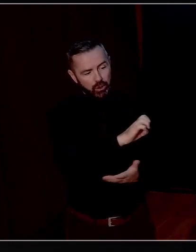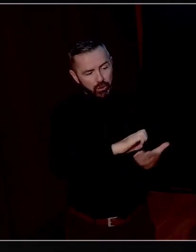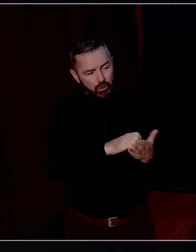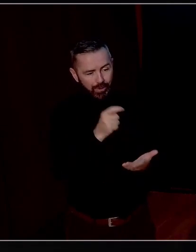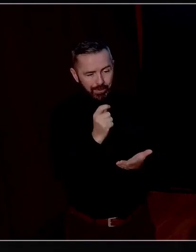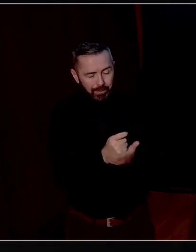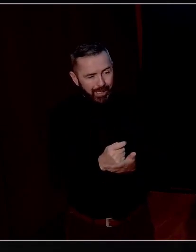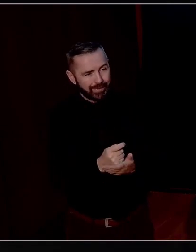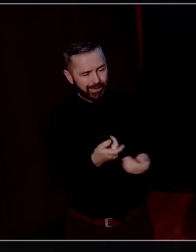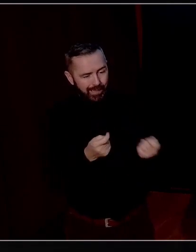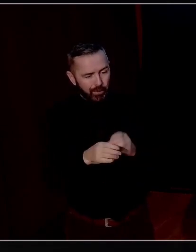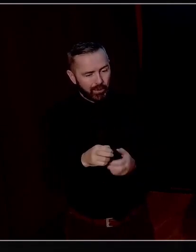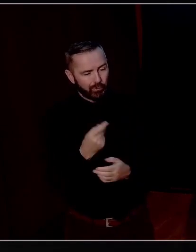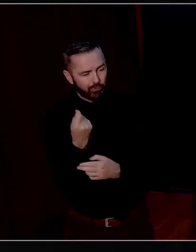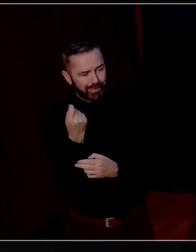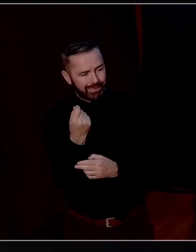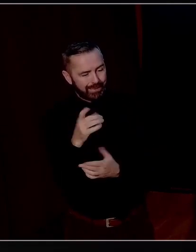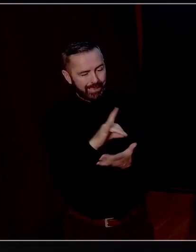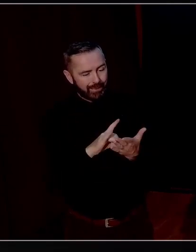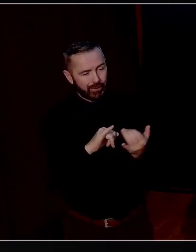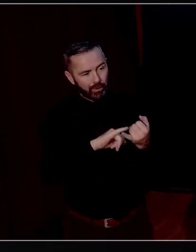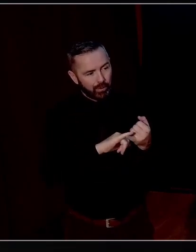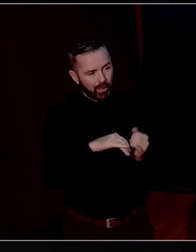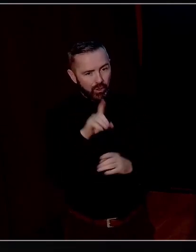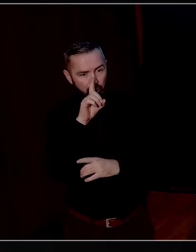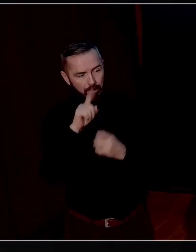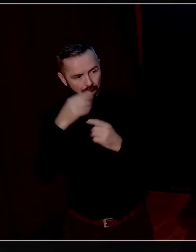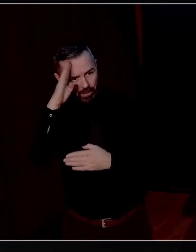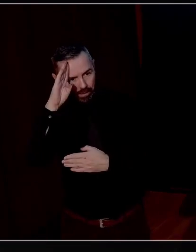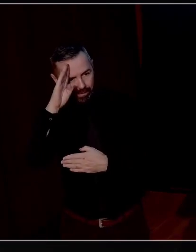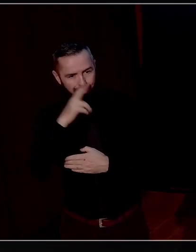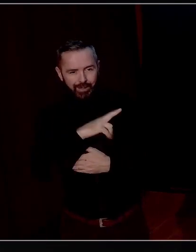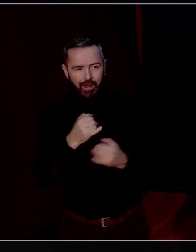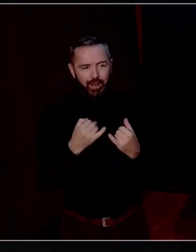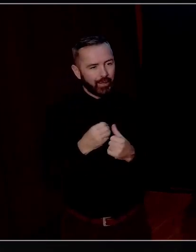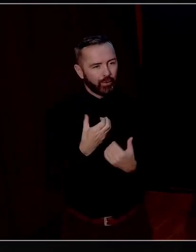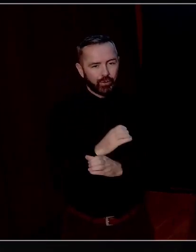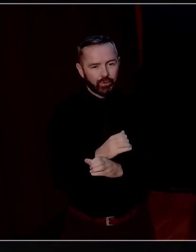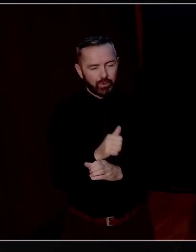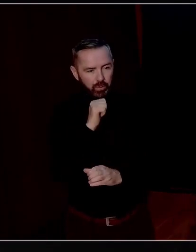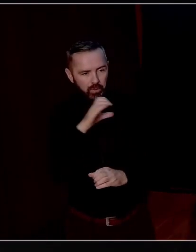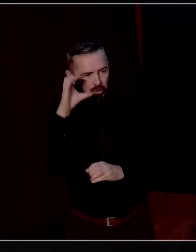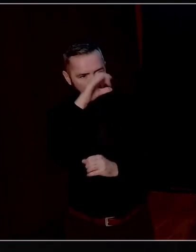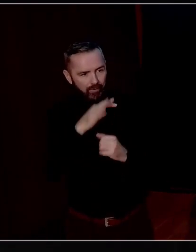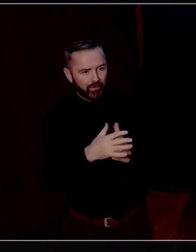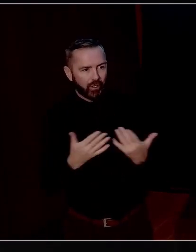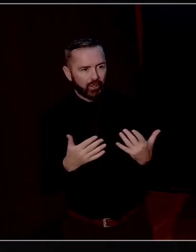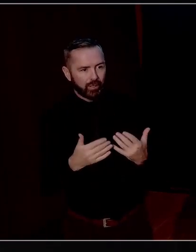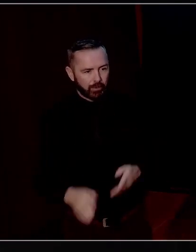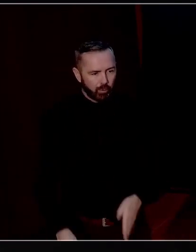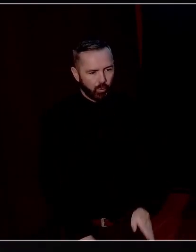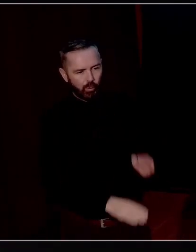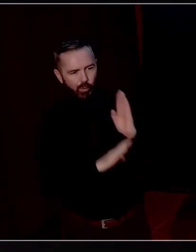handled their recent history are Germany and Ireland. Unlike other countries, we have not sought to